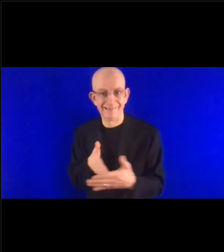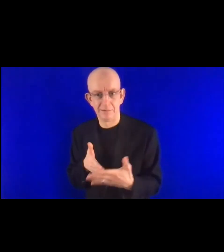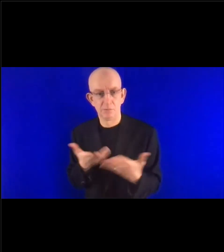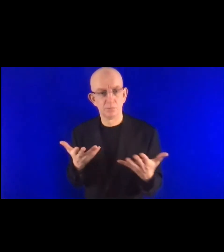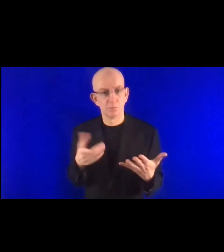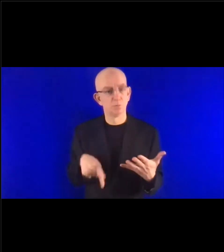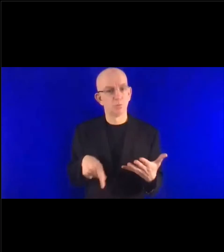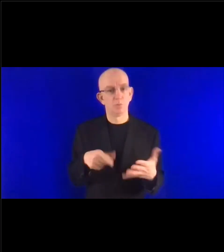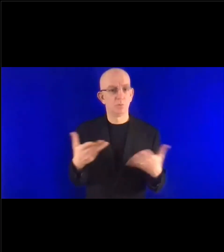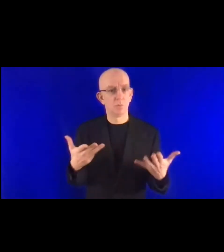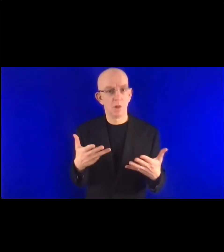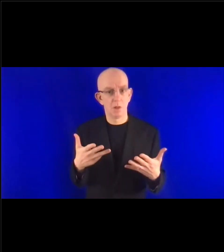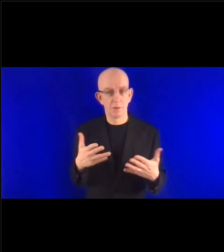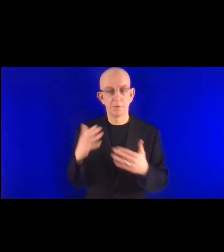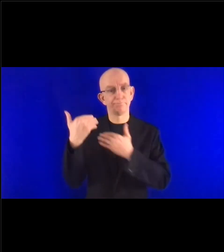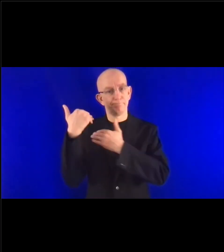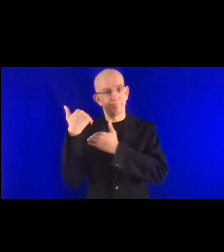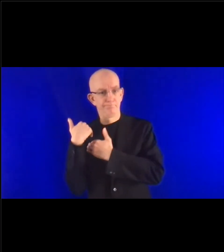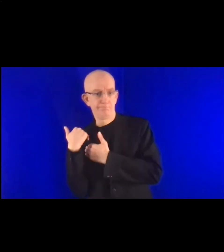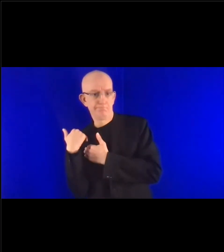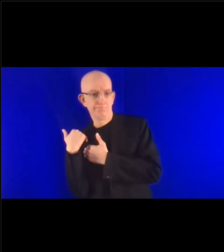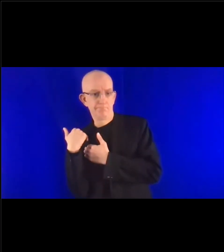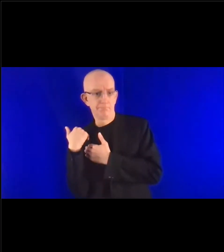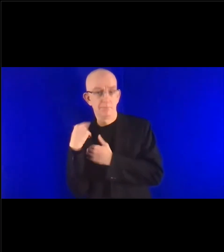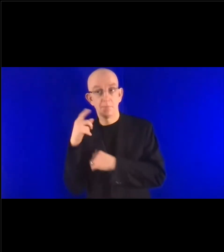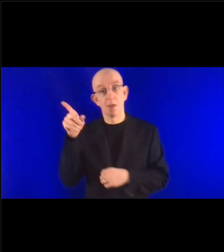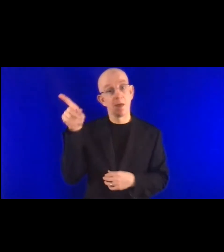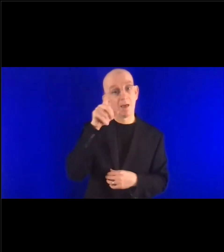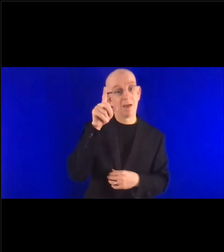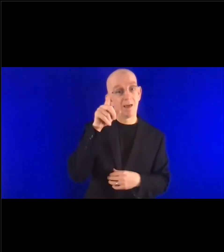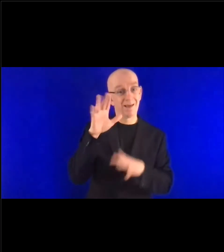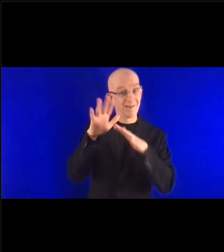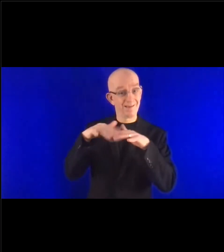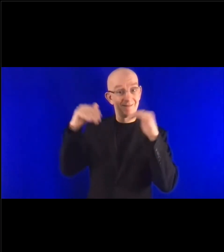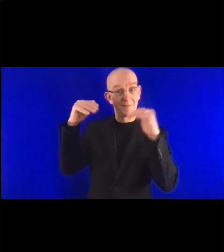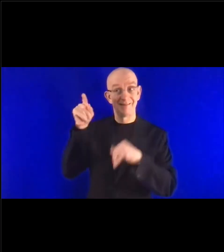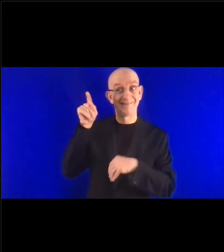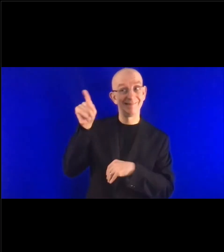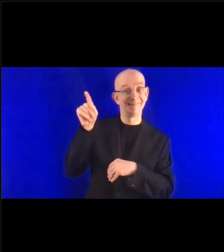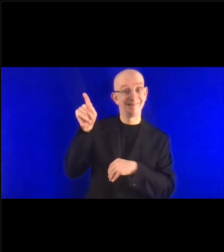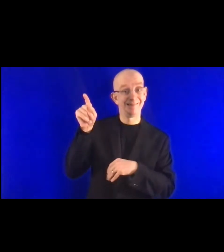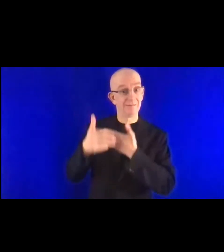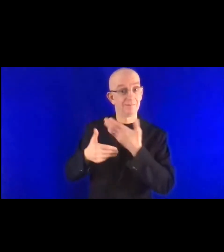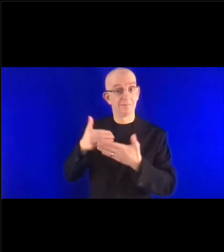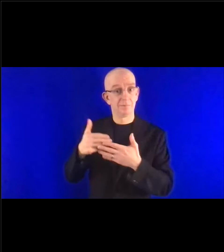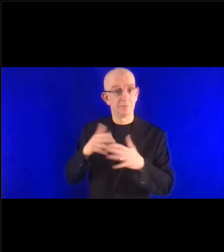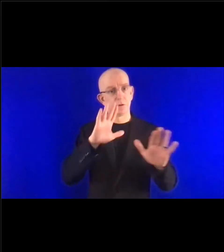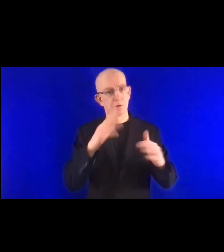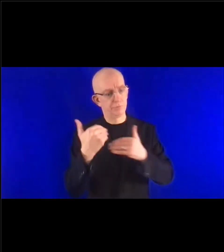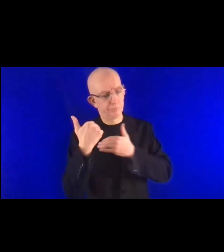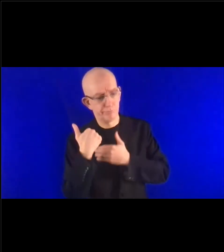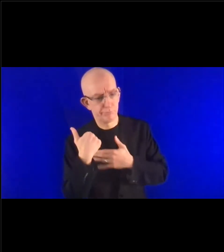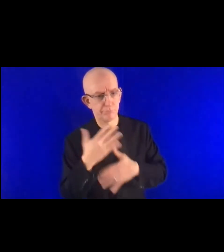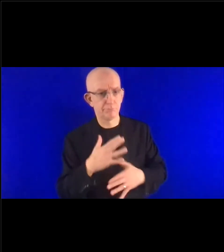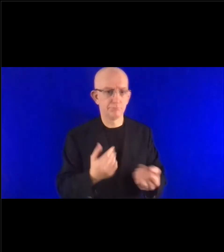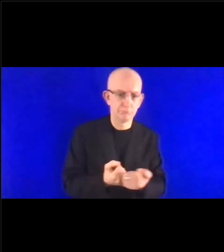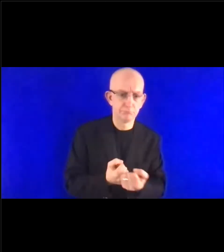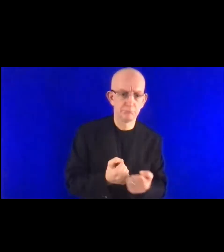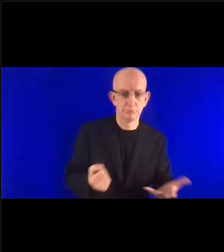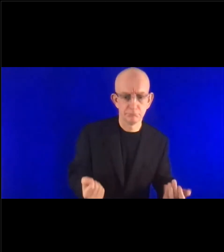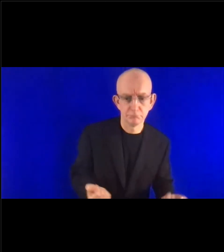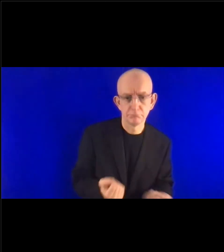for rehabilitation and for assistive devices. Even still now